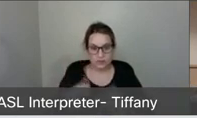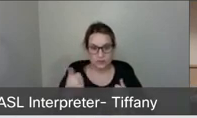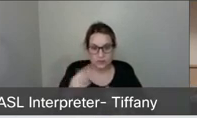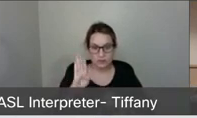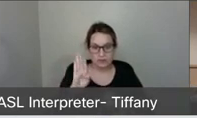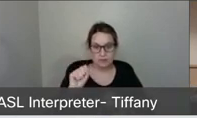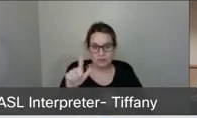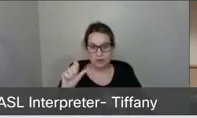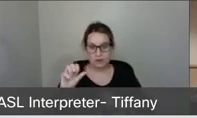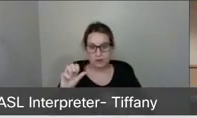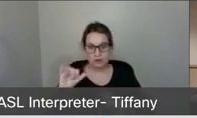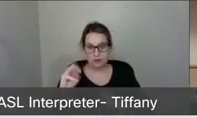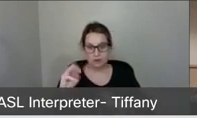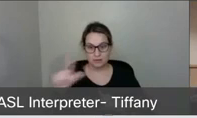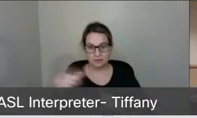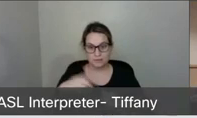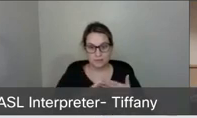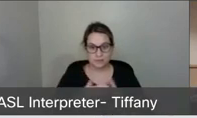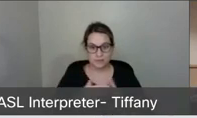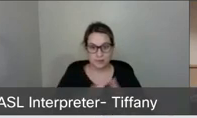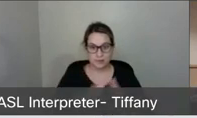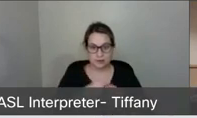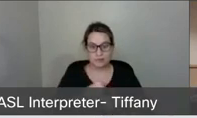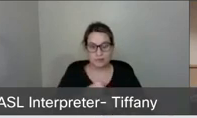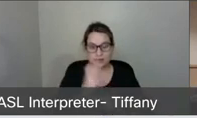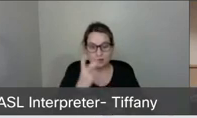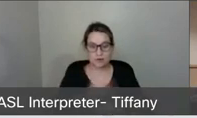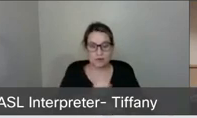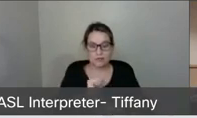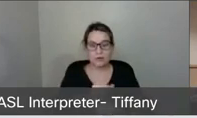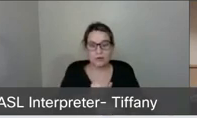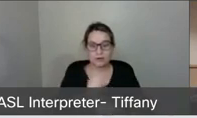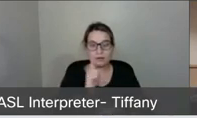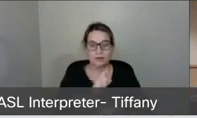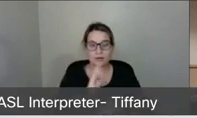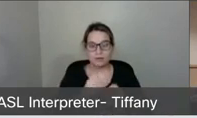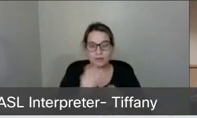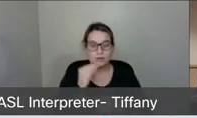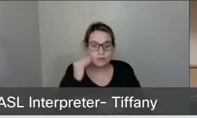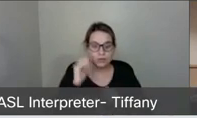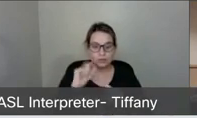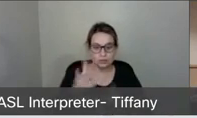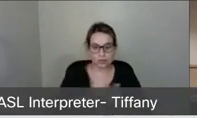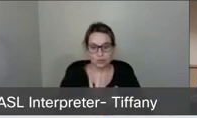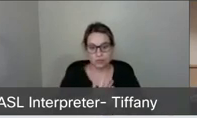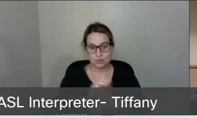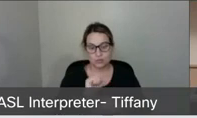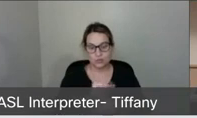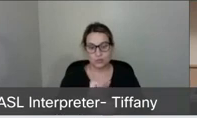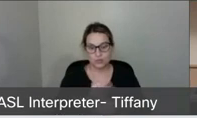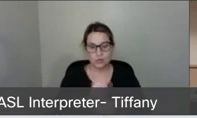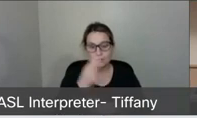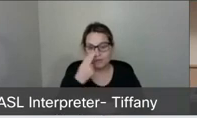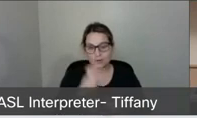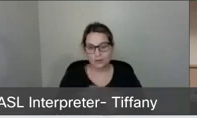and Mill Avenue, and my community is made up of hardworking single-family homes. We go to school, work, and spend our leisure time in areas